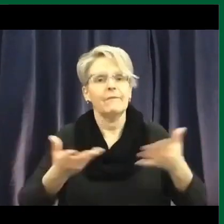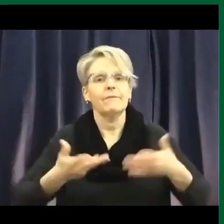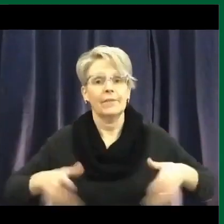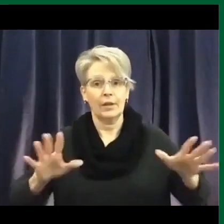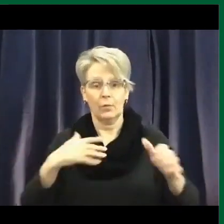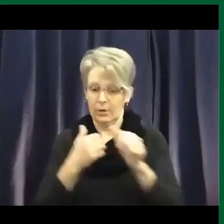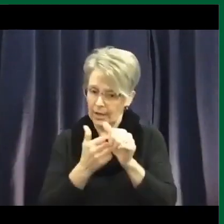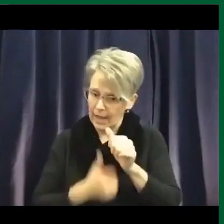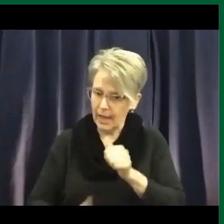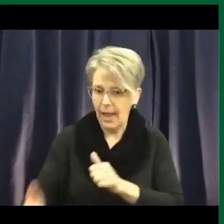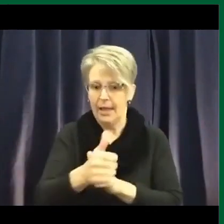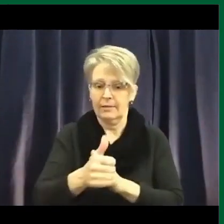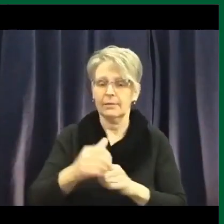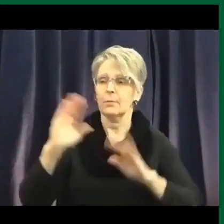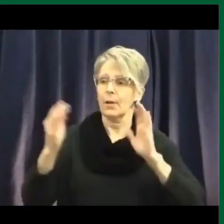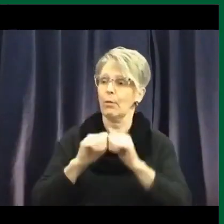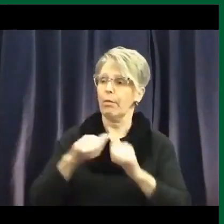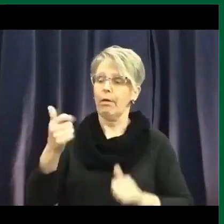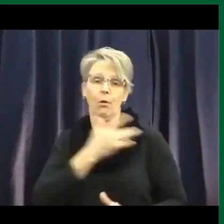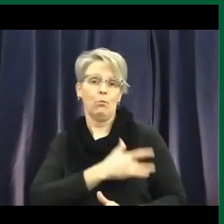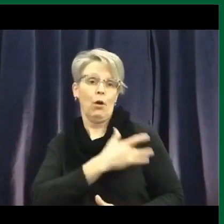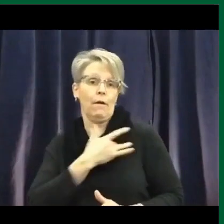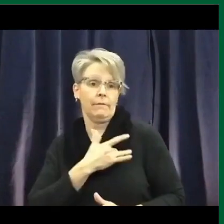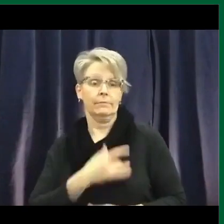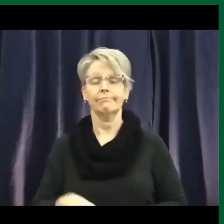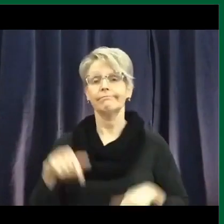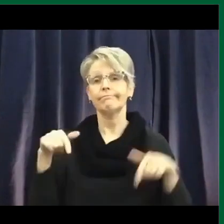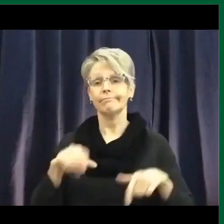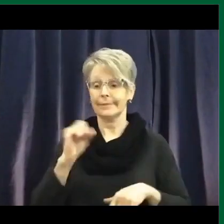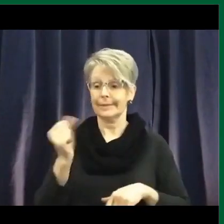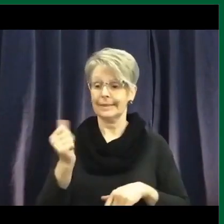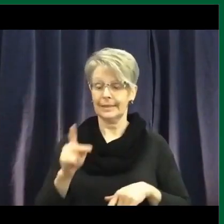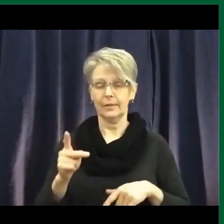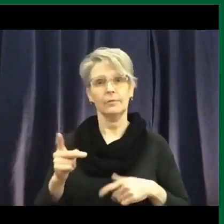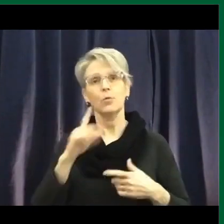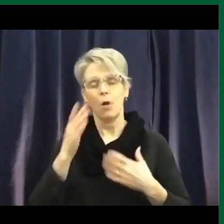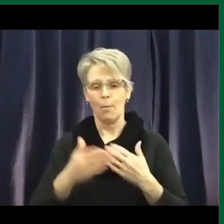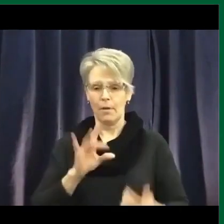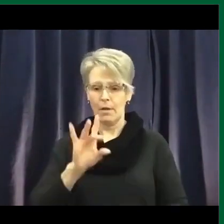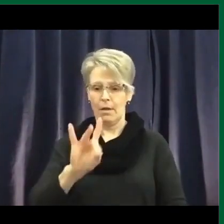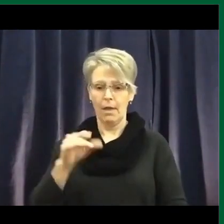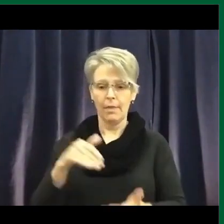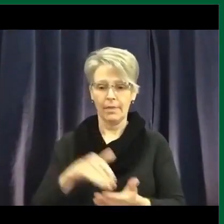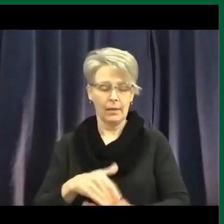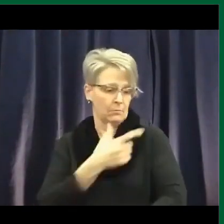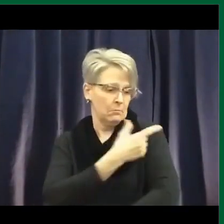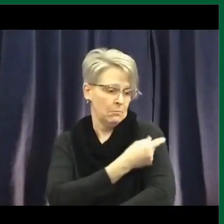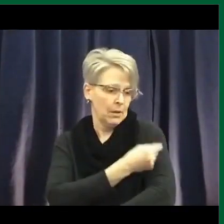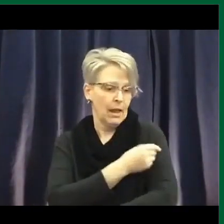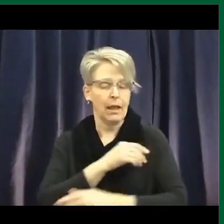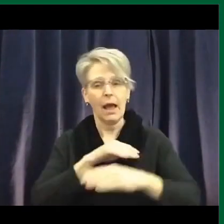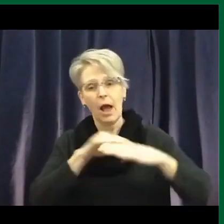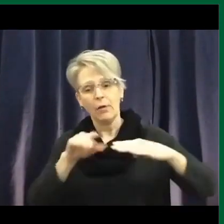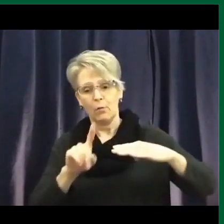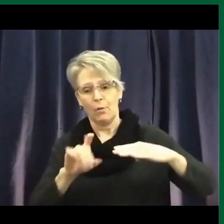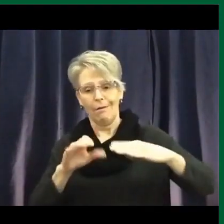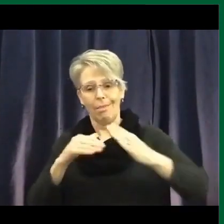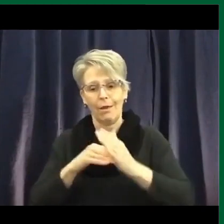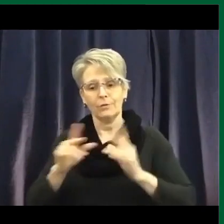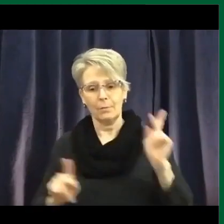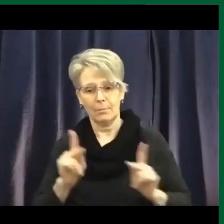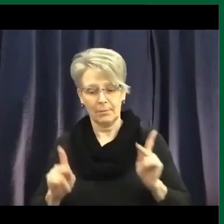of any other province. Saskatchewan has now administered nearly 8,000 shots per 100,000 people. That's the